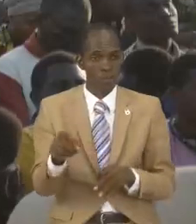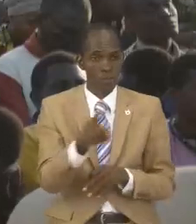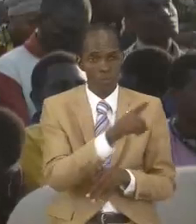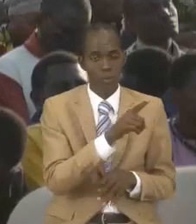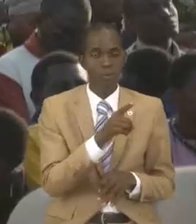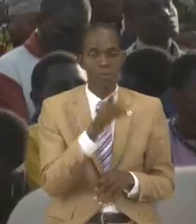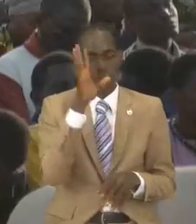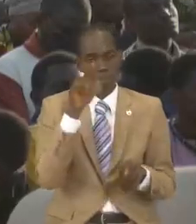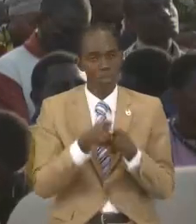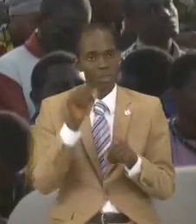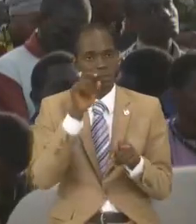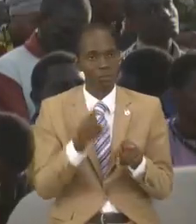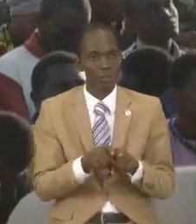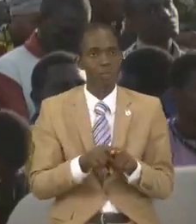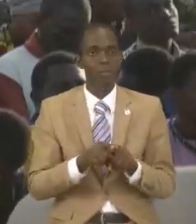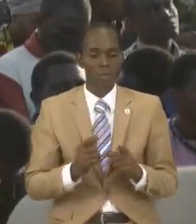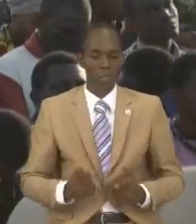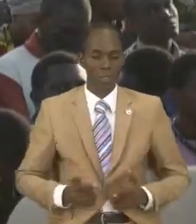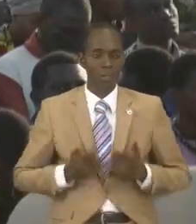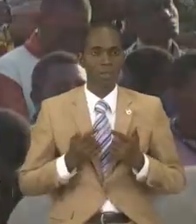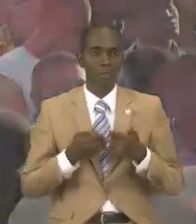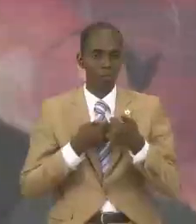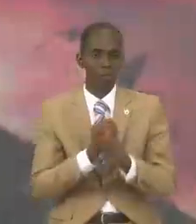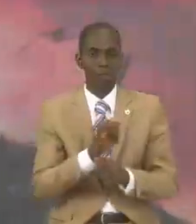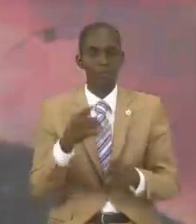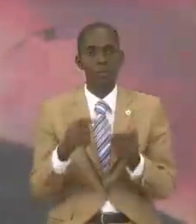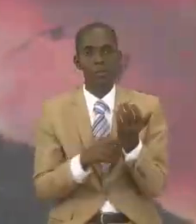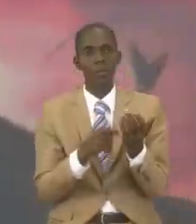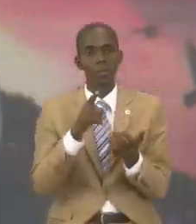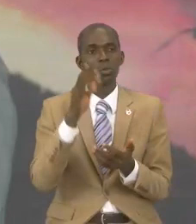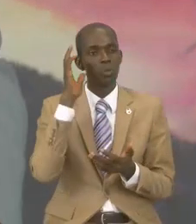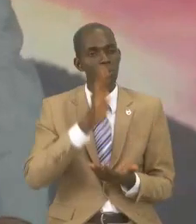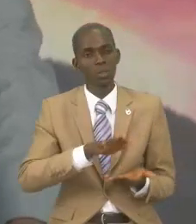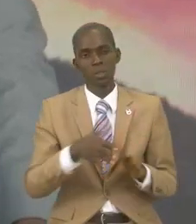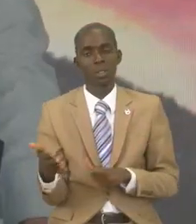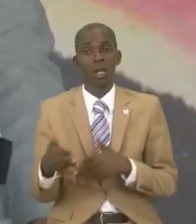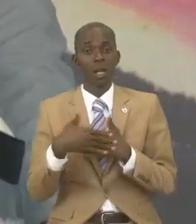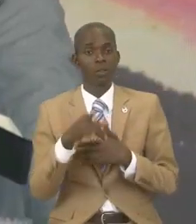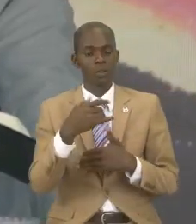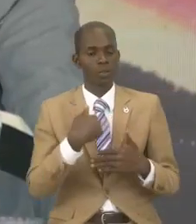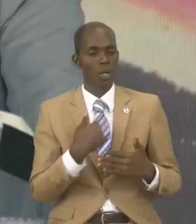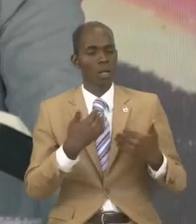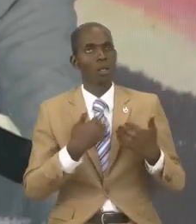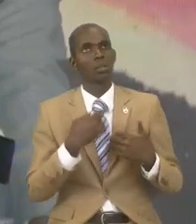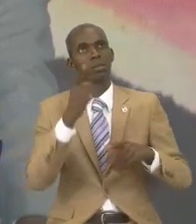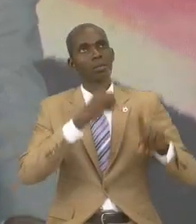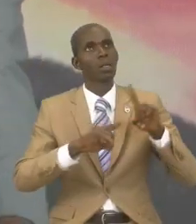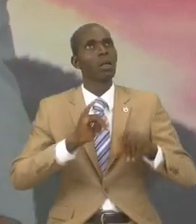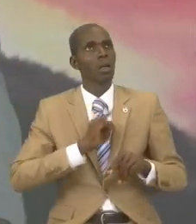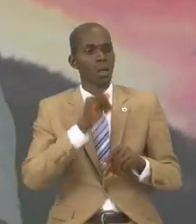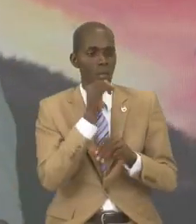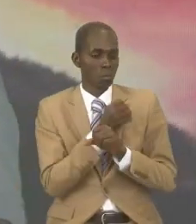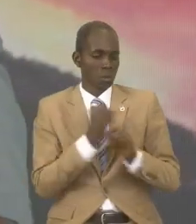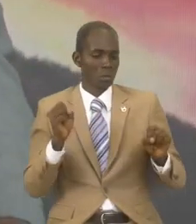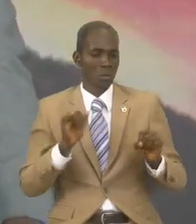live after the flesh, ye shall die. After you proclaim, I'm saved, I'm